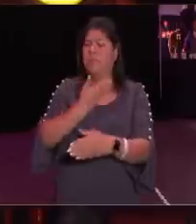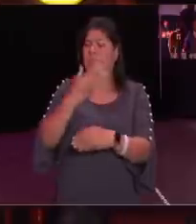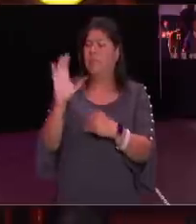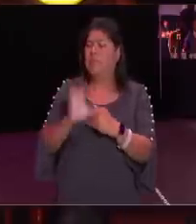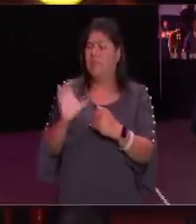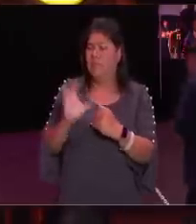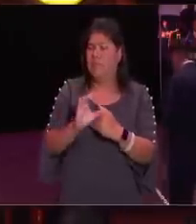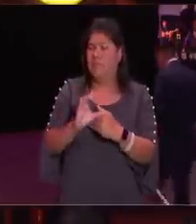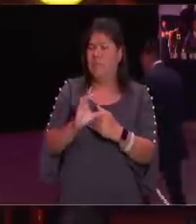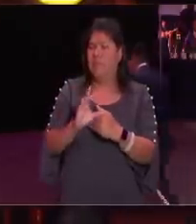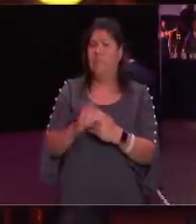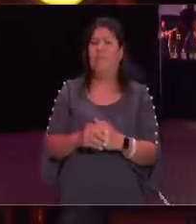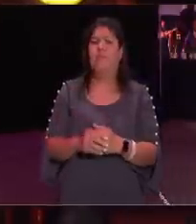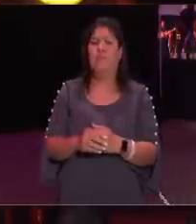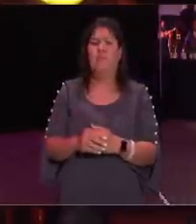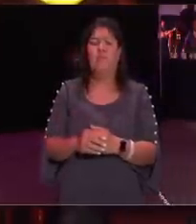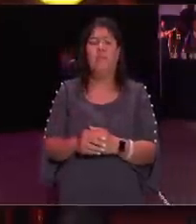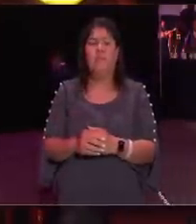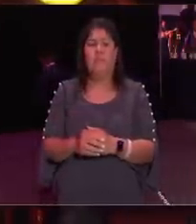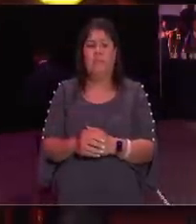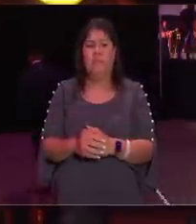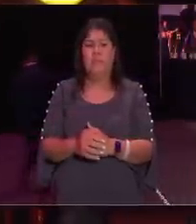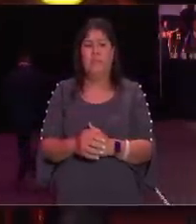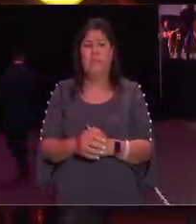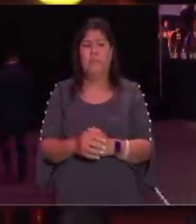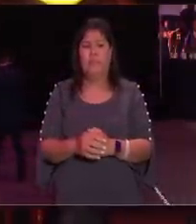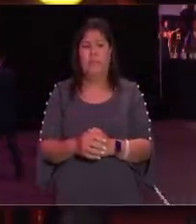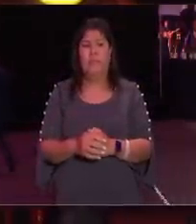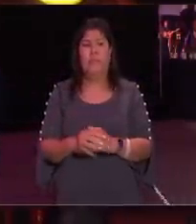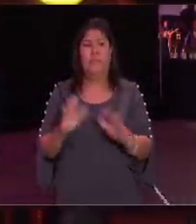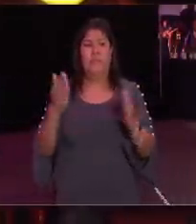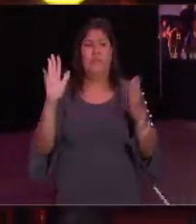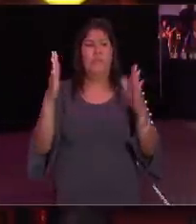church, Dr. John Fortino.